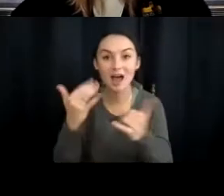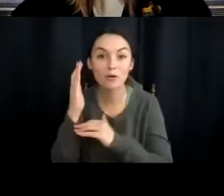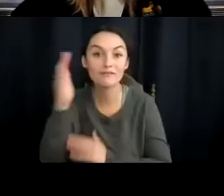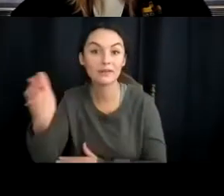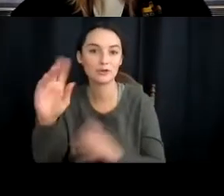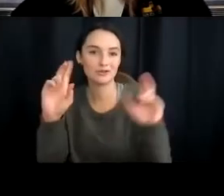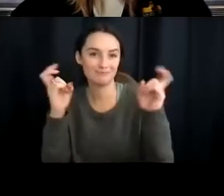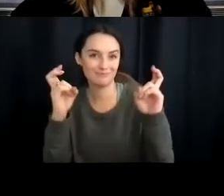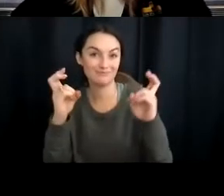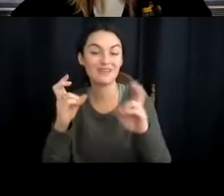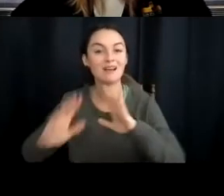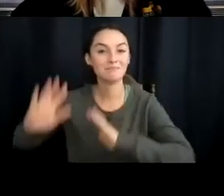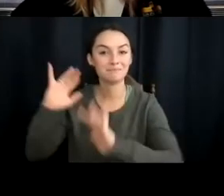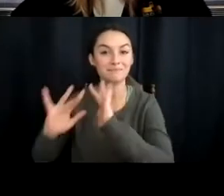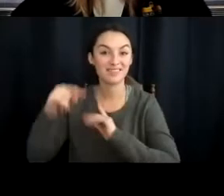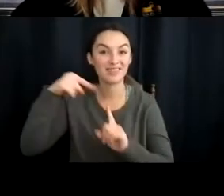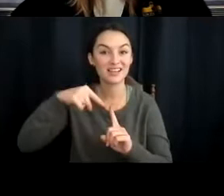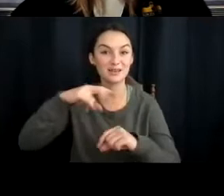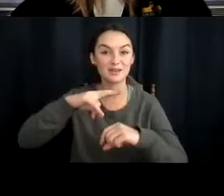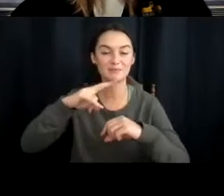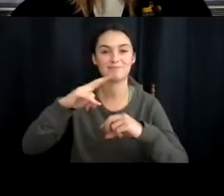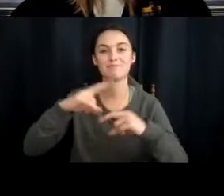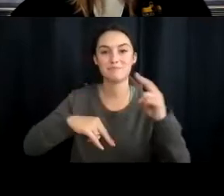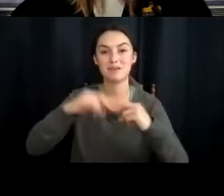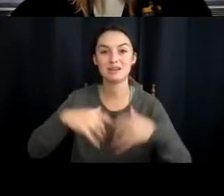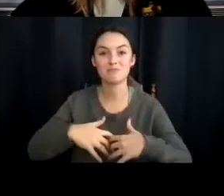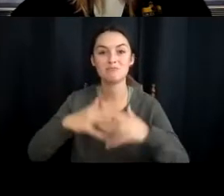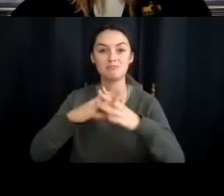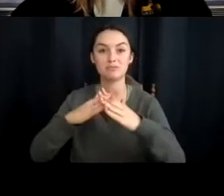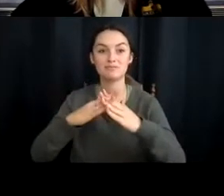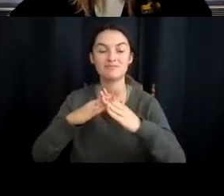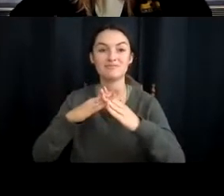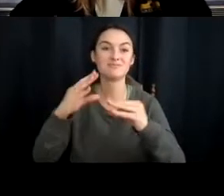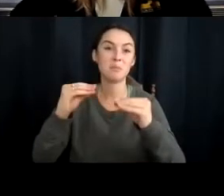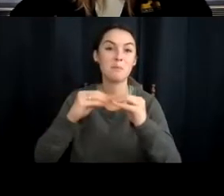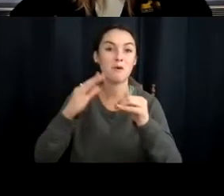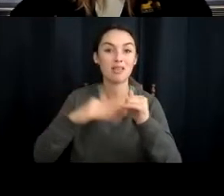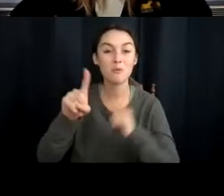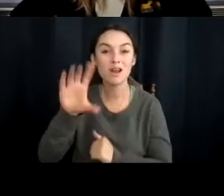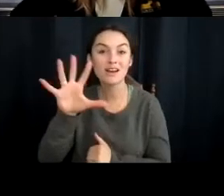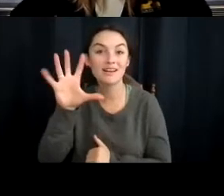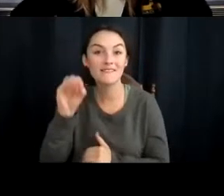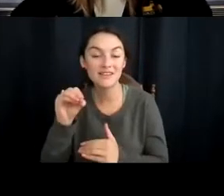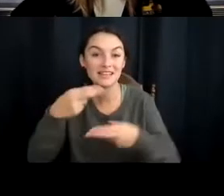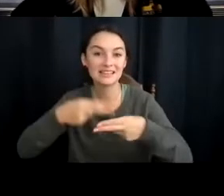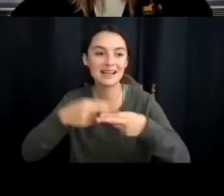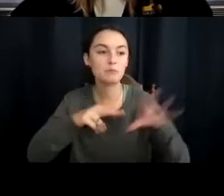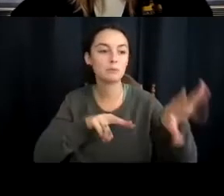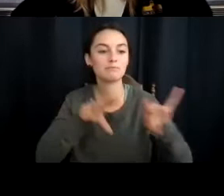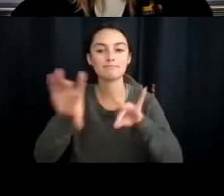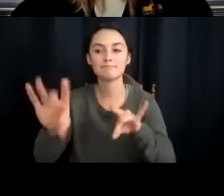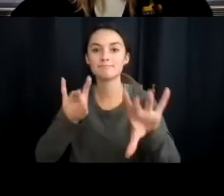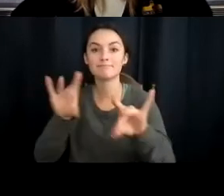Back in the day when this building was constructed, over 150 names were selected to represent people important to Oregon, and